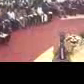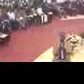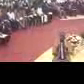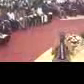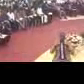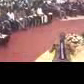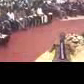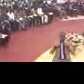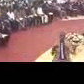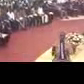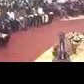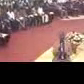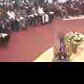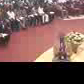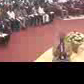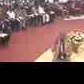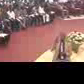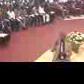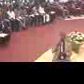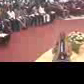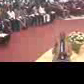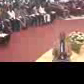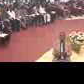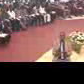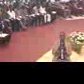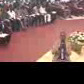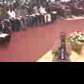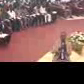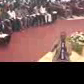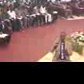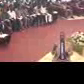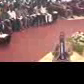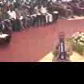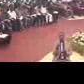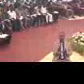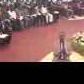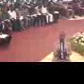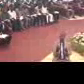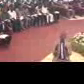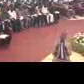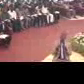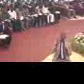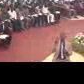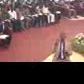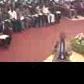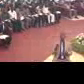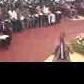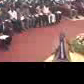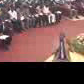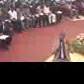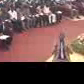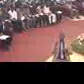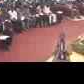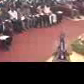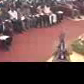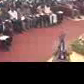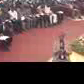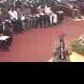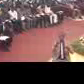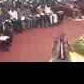receive you. He never rejects anyone that comes, and will be a